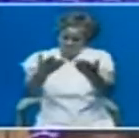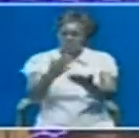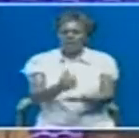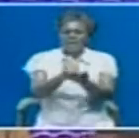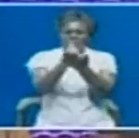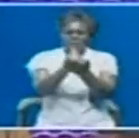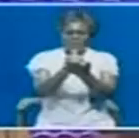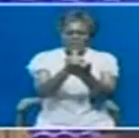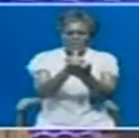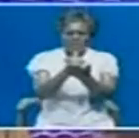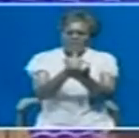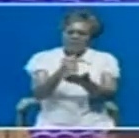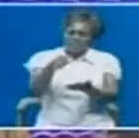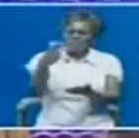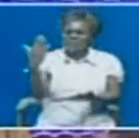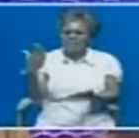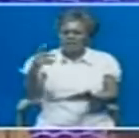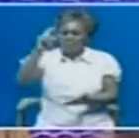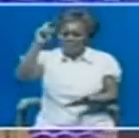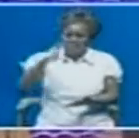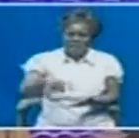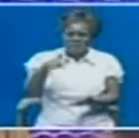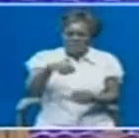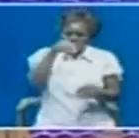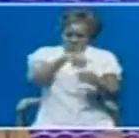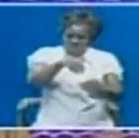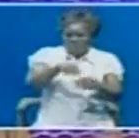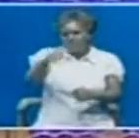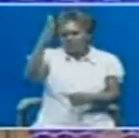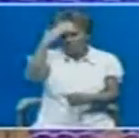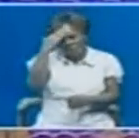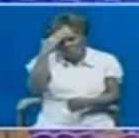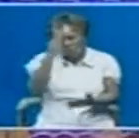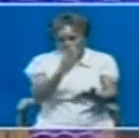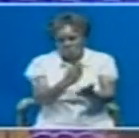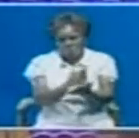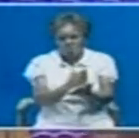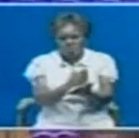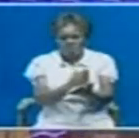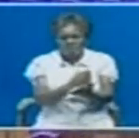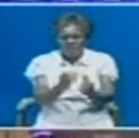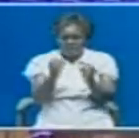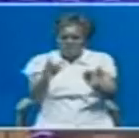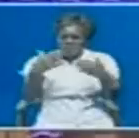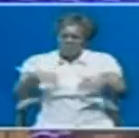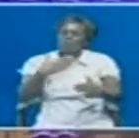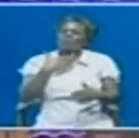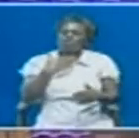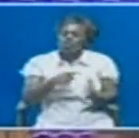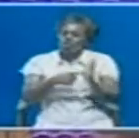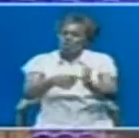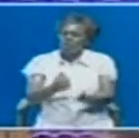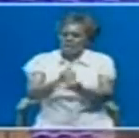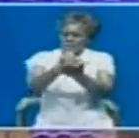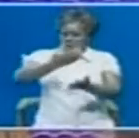Yeah. Because, of course, there are things we have to deal with on the inside, and he knows them, to be honest with you. And if people are to help, we also have to show on